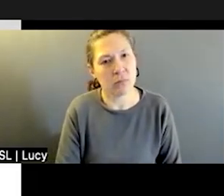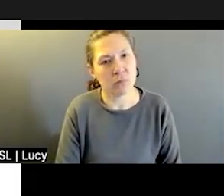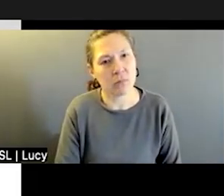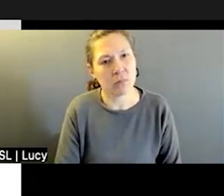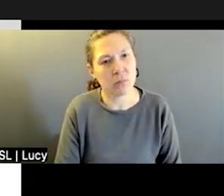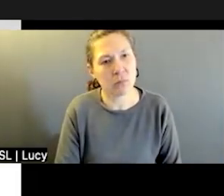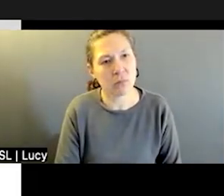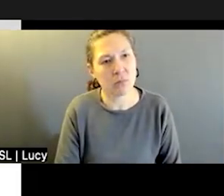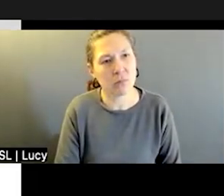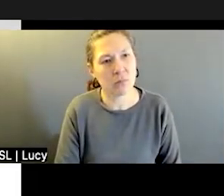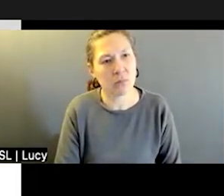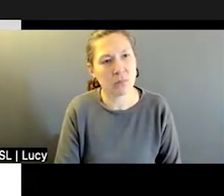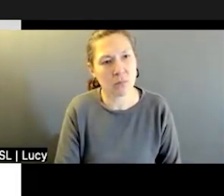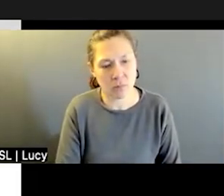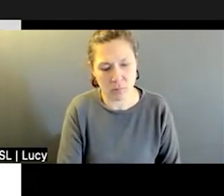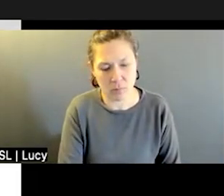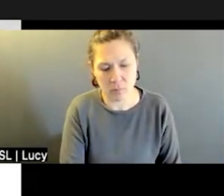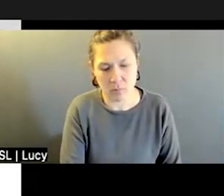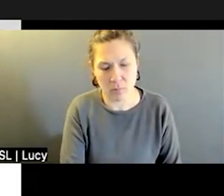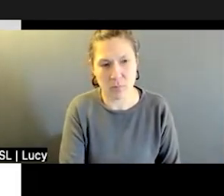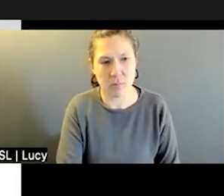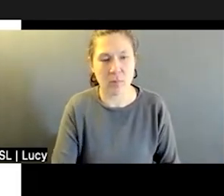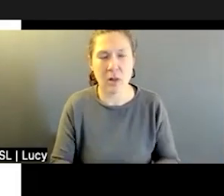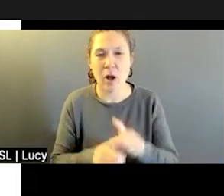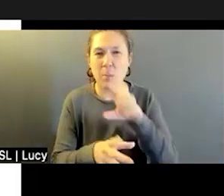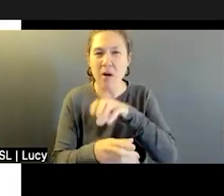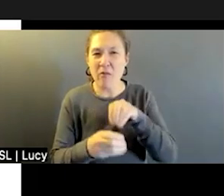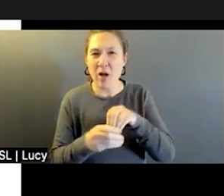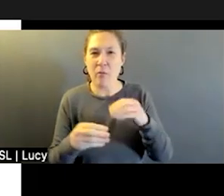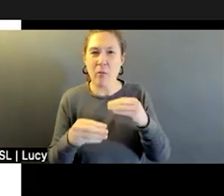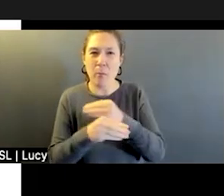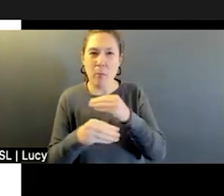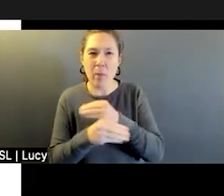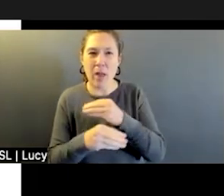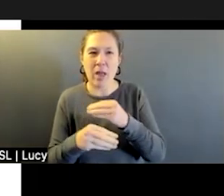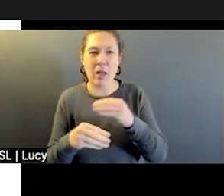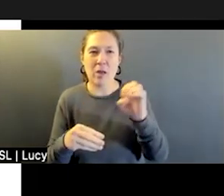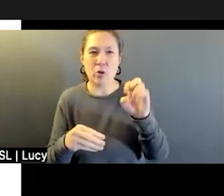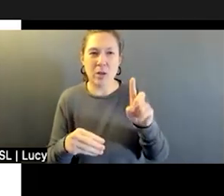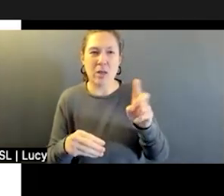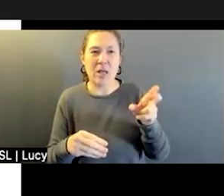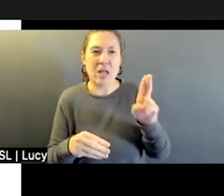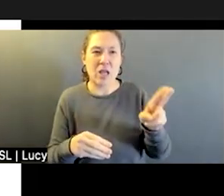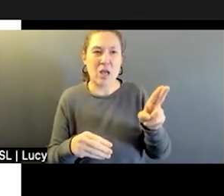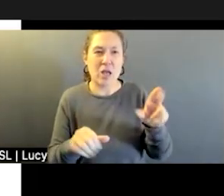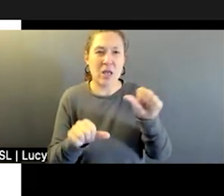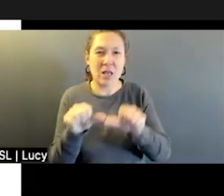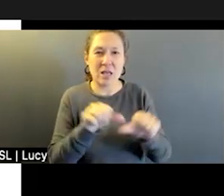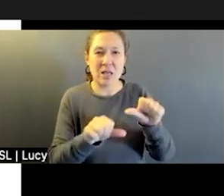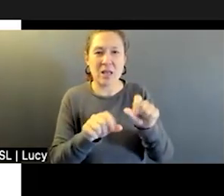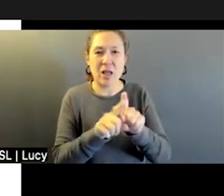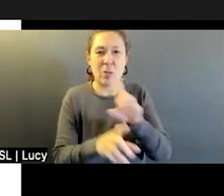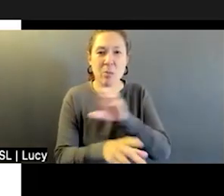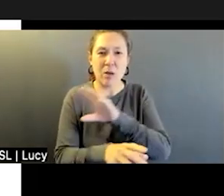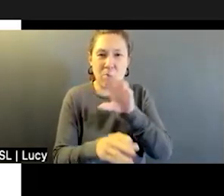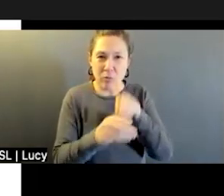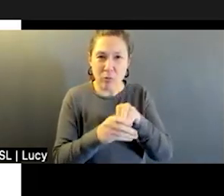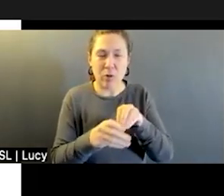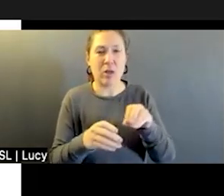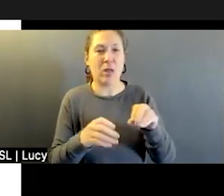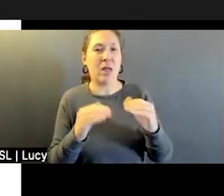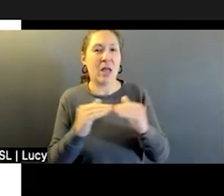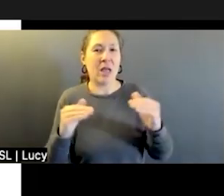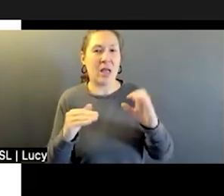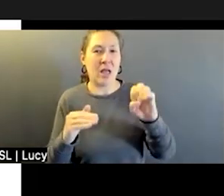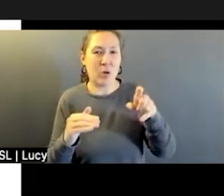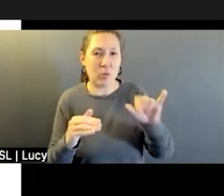mathematics education and the history of science, with a particular focus on equity, inclusion, and accessibility